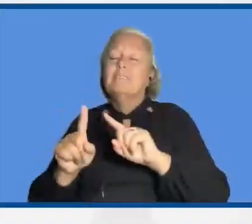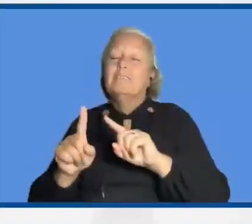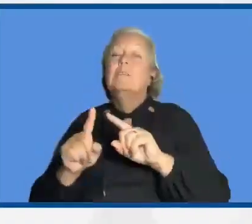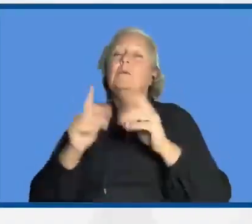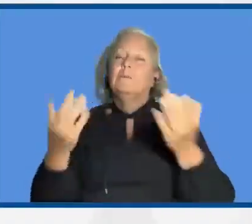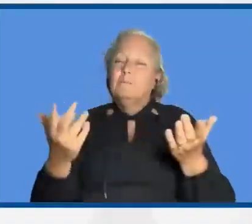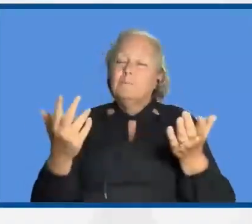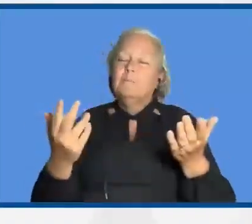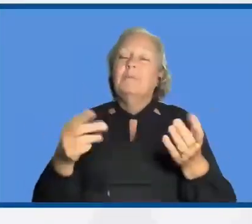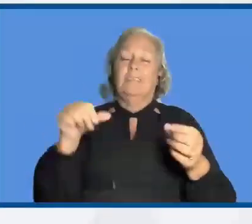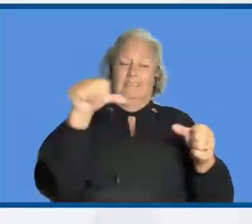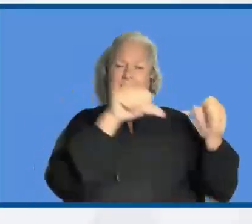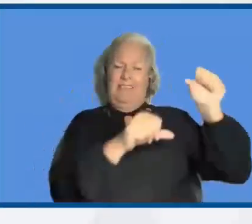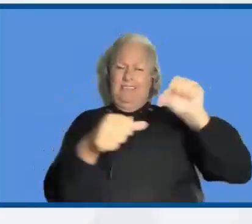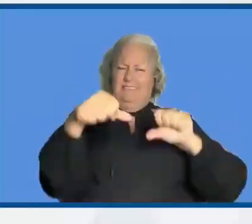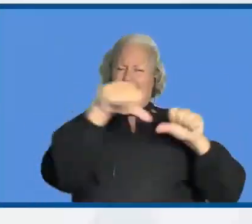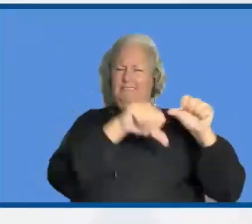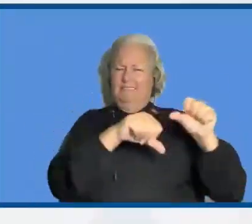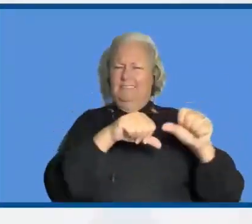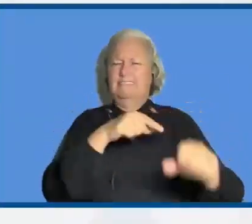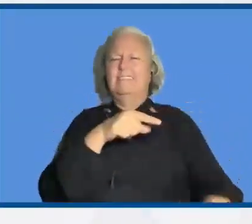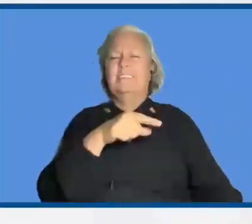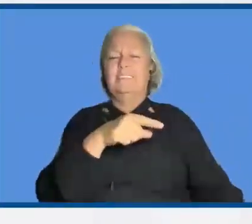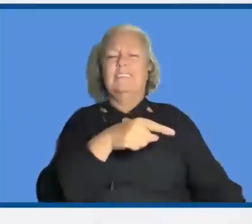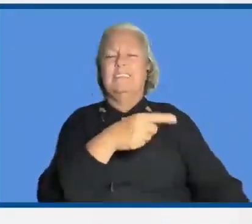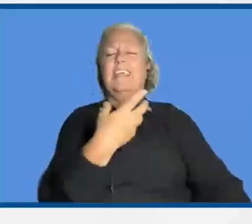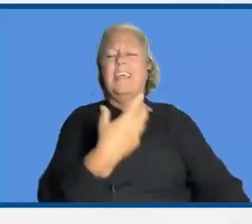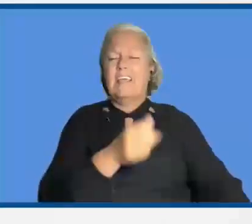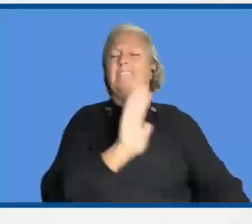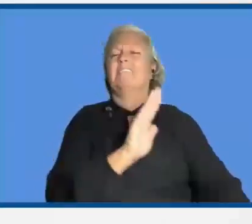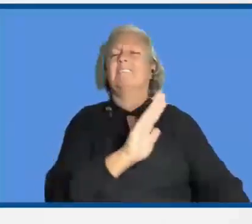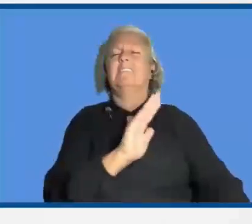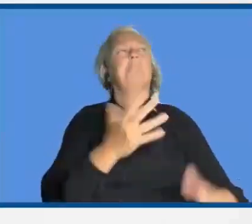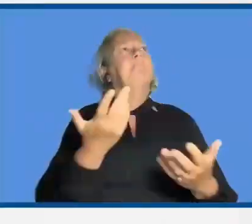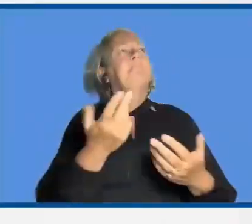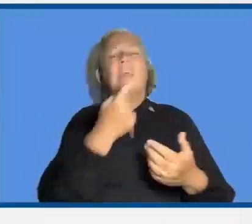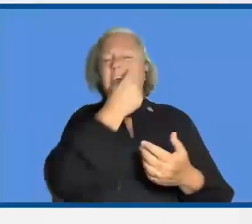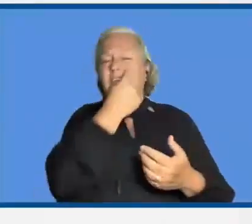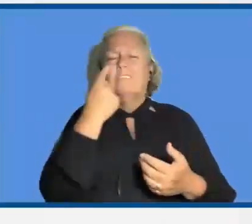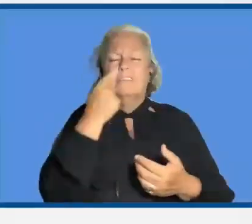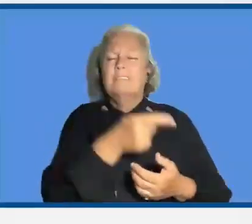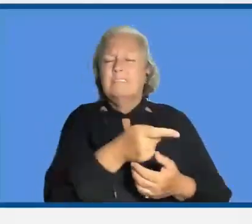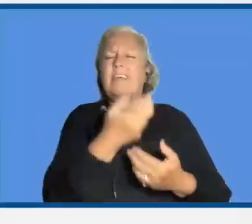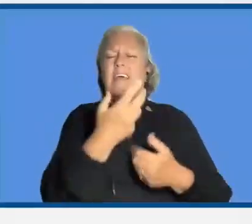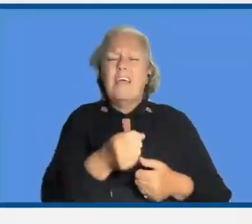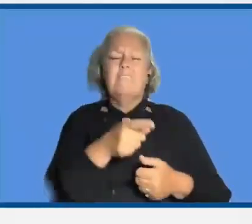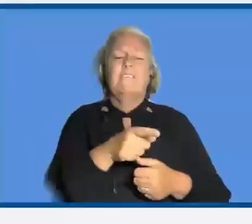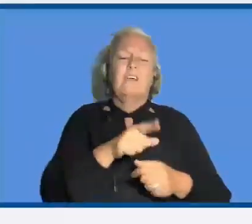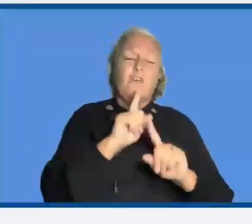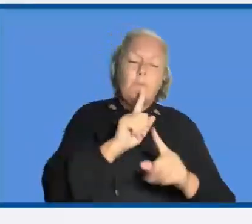know that it has evidence, science studies and produces reports and data, but that information